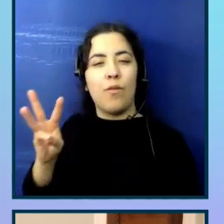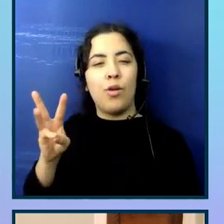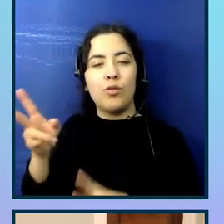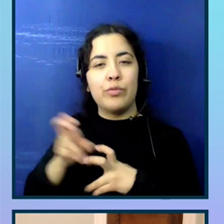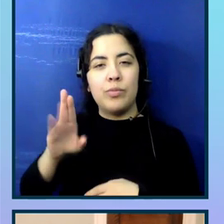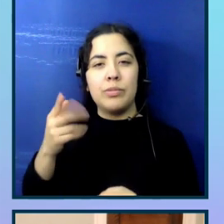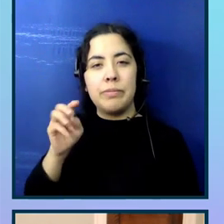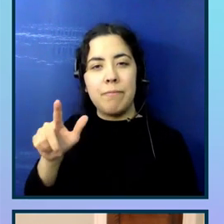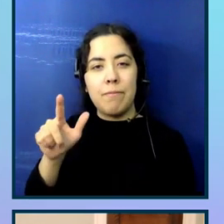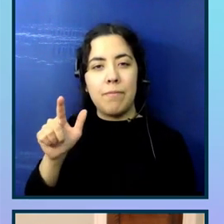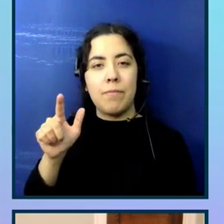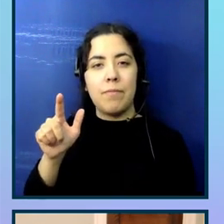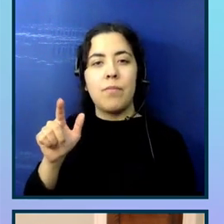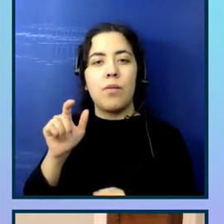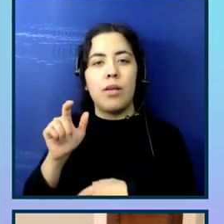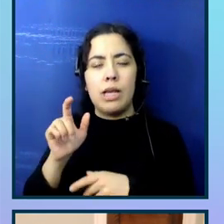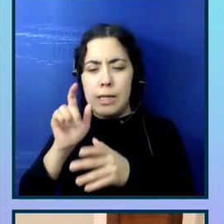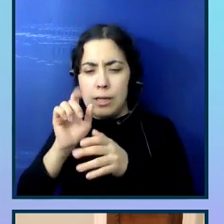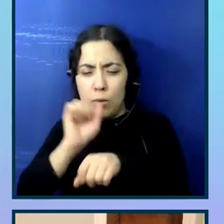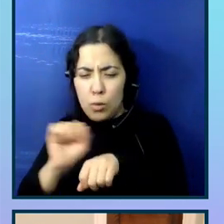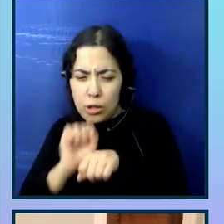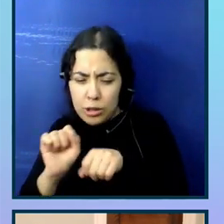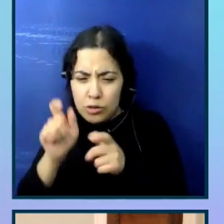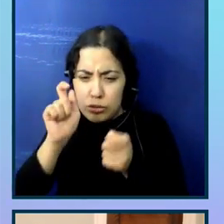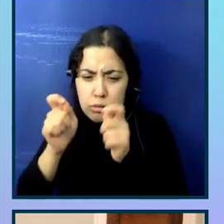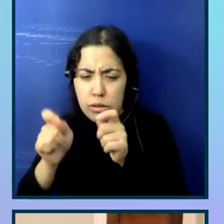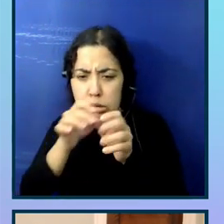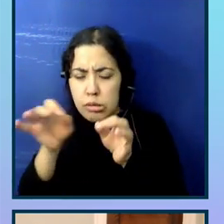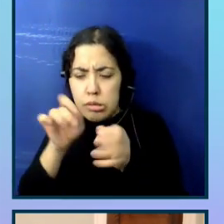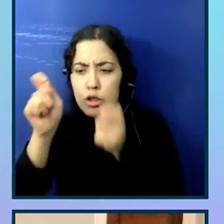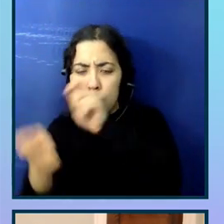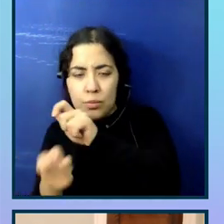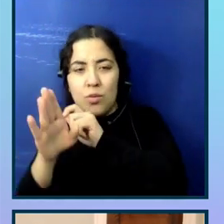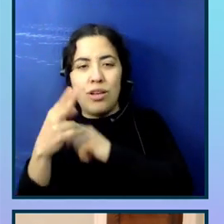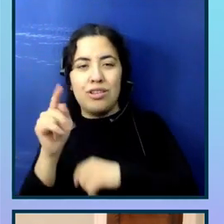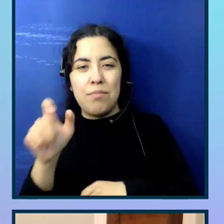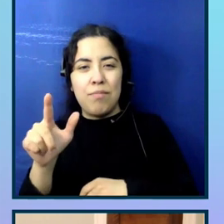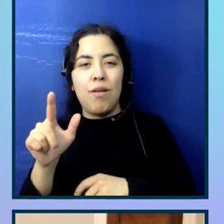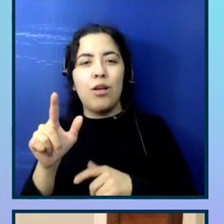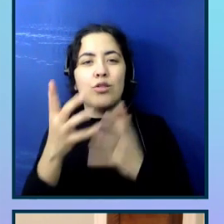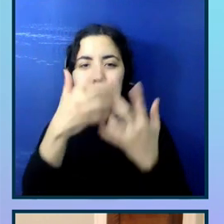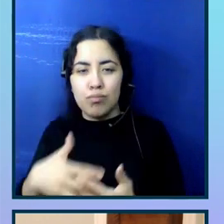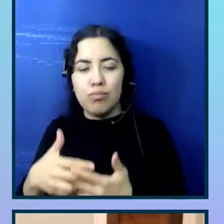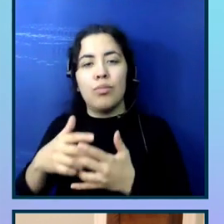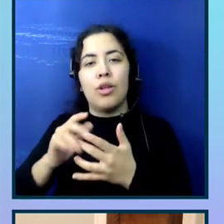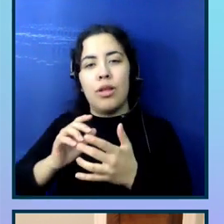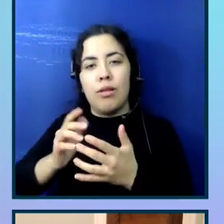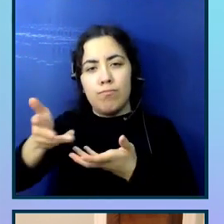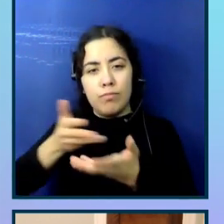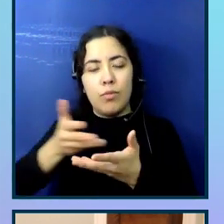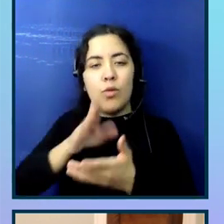HTML and works to interpret your HTML in order to facilitate interaction between your